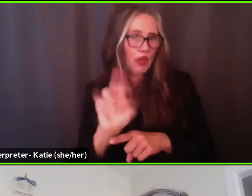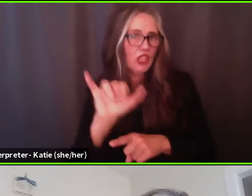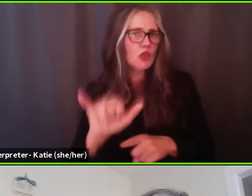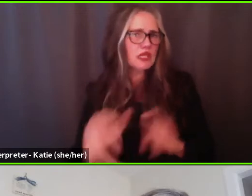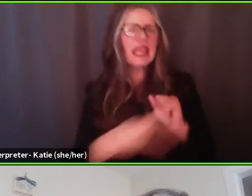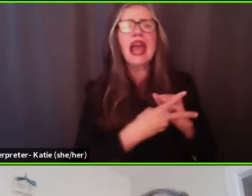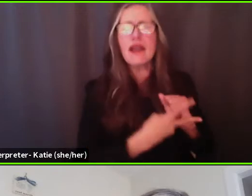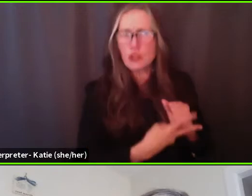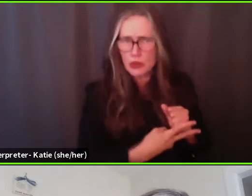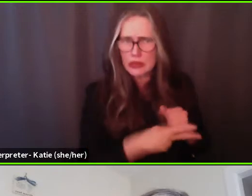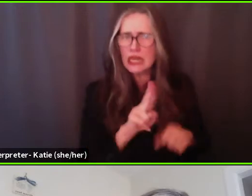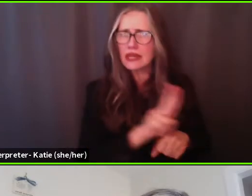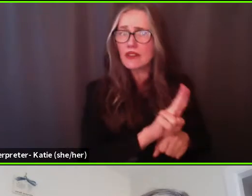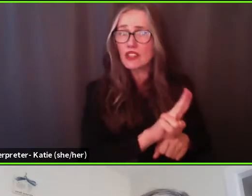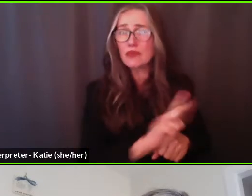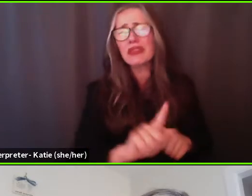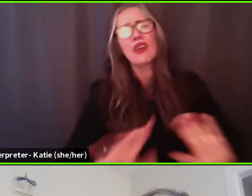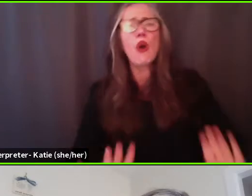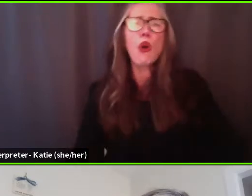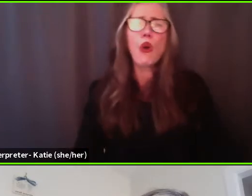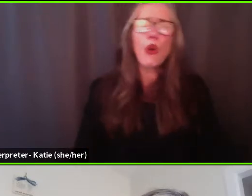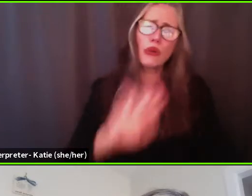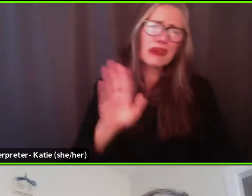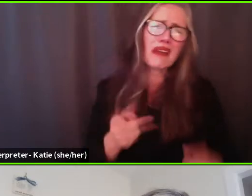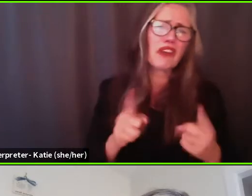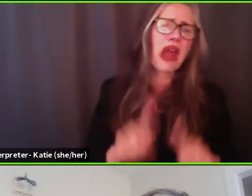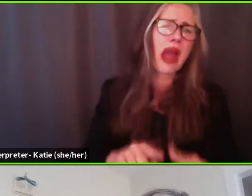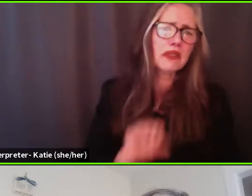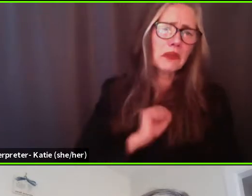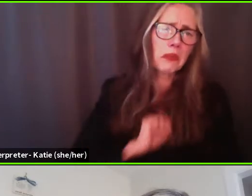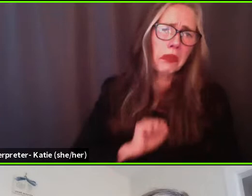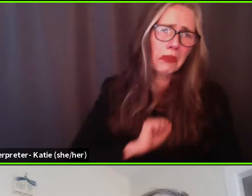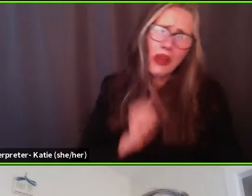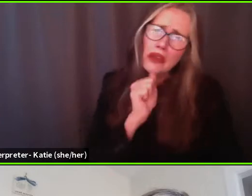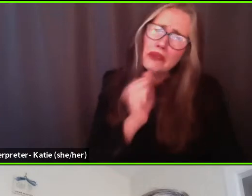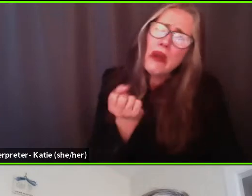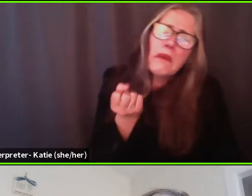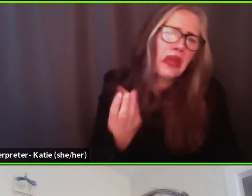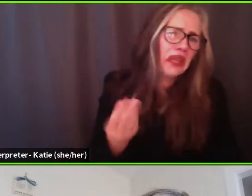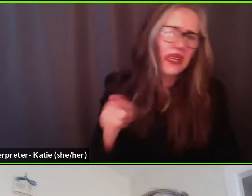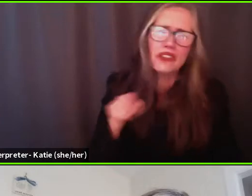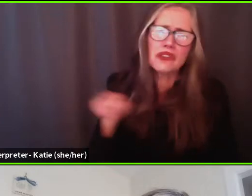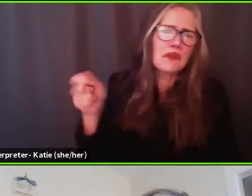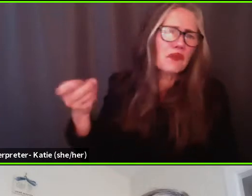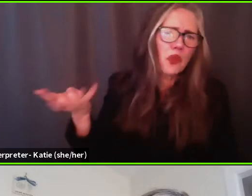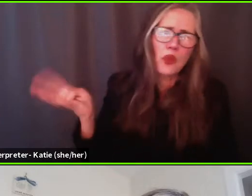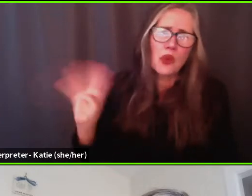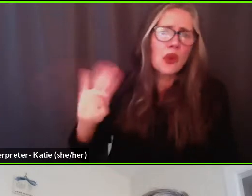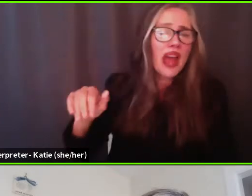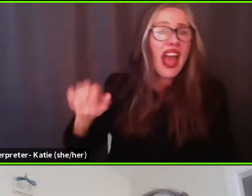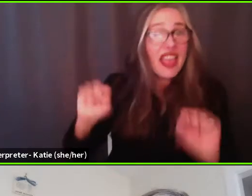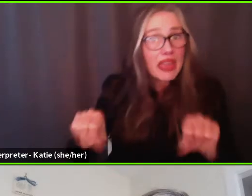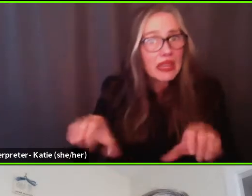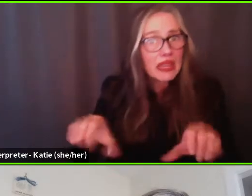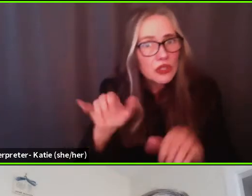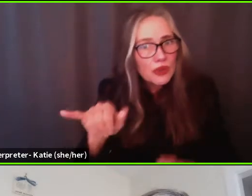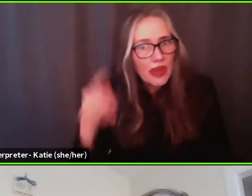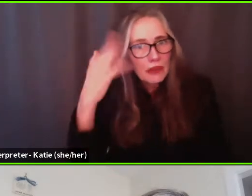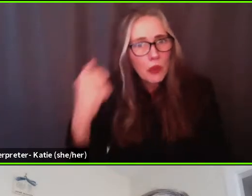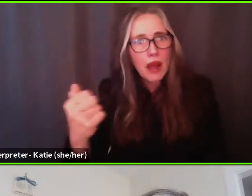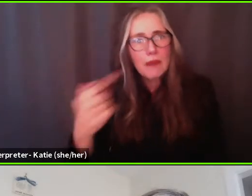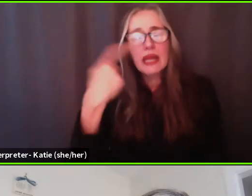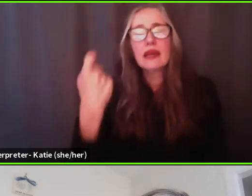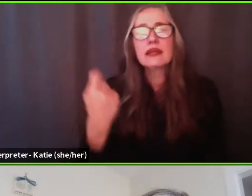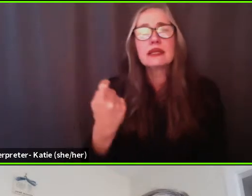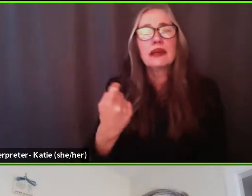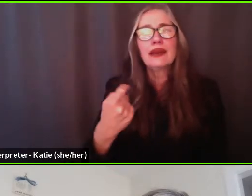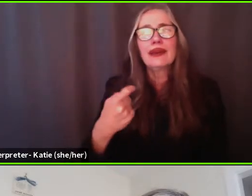they would say but it doesn't really ever happen anyway because there really aren't many of these parents and they can do that because um looking at